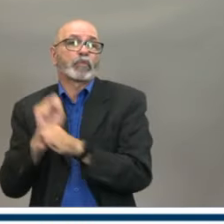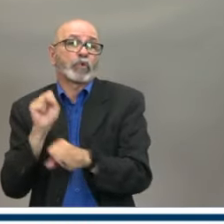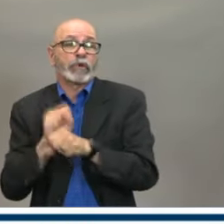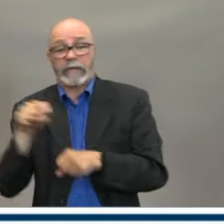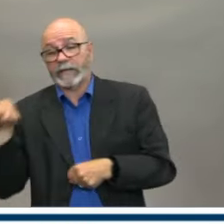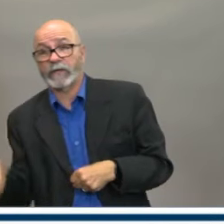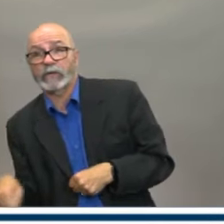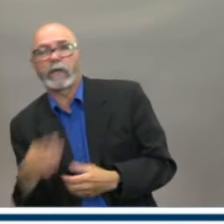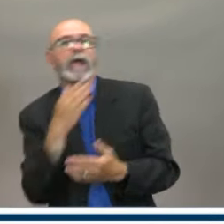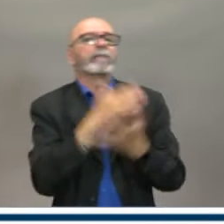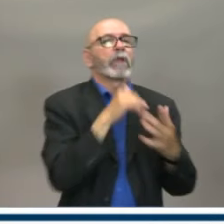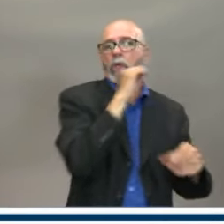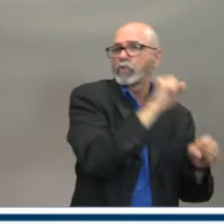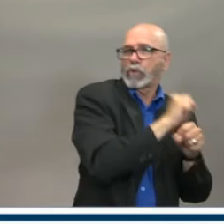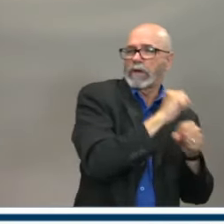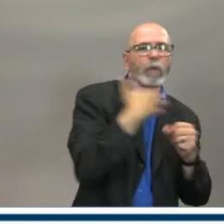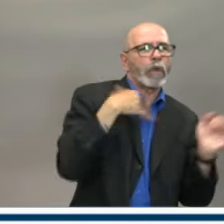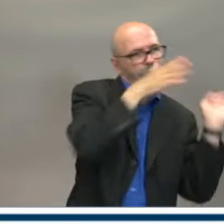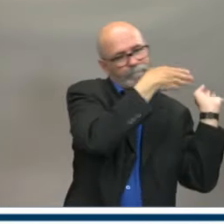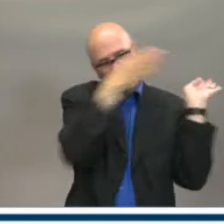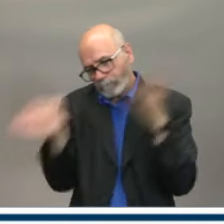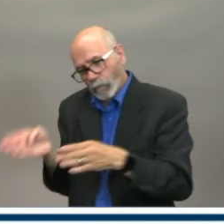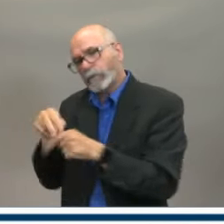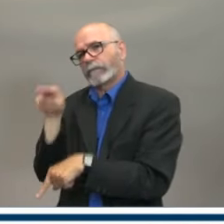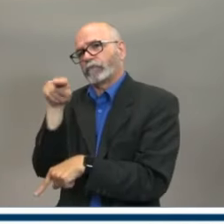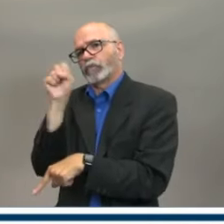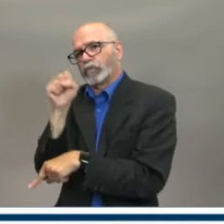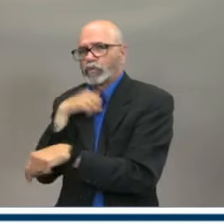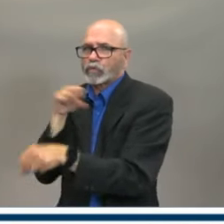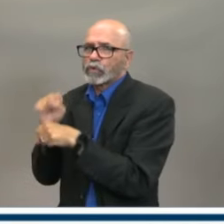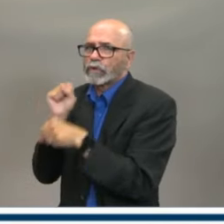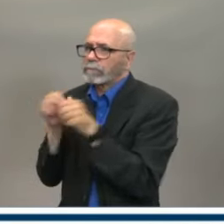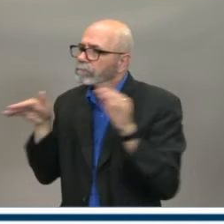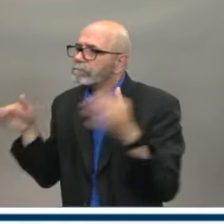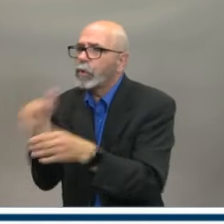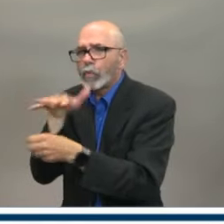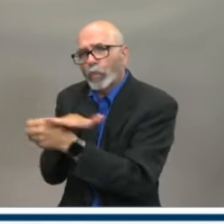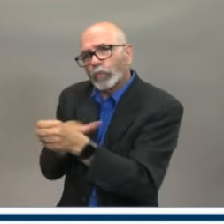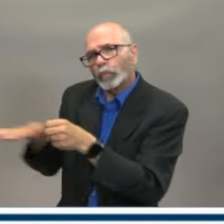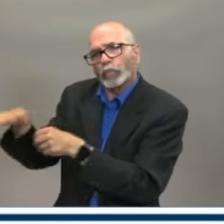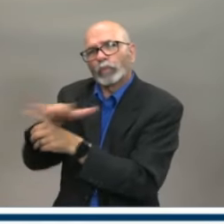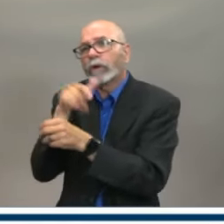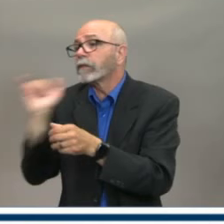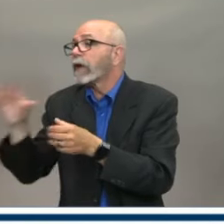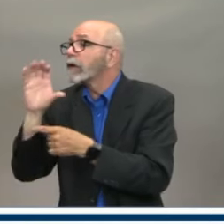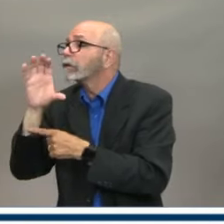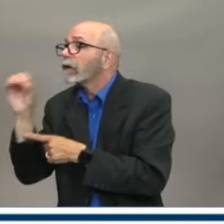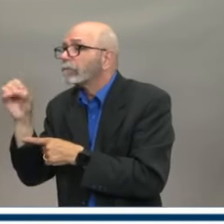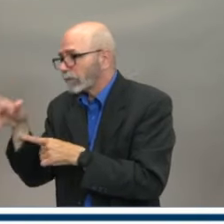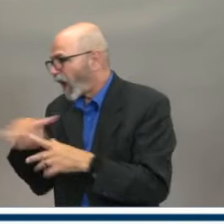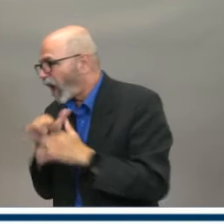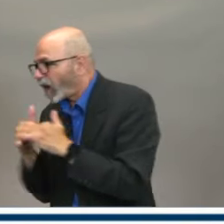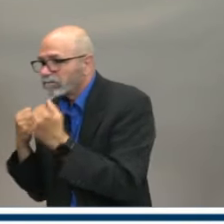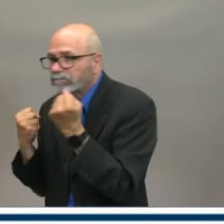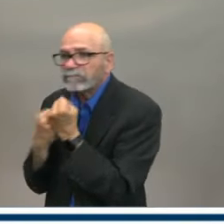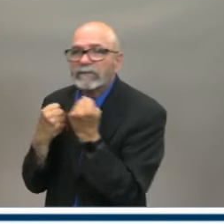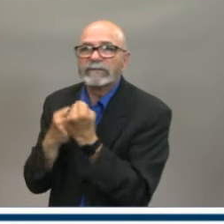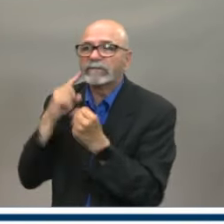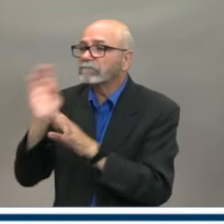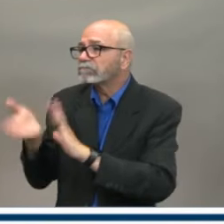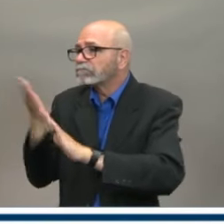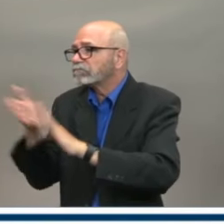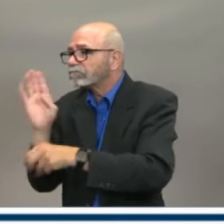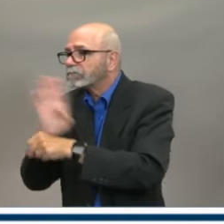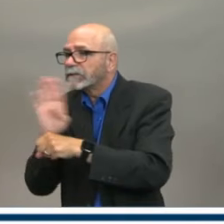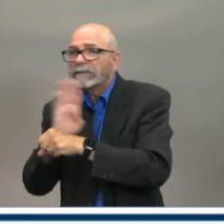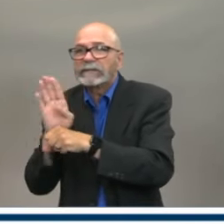do, try to make sure people know about them, and then how do we best weave our way into supporting those companies to keep them whole